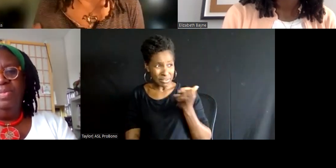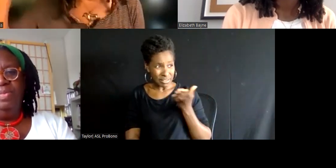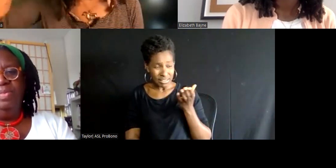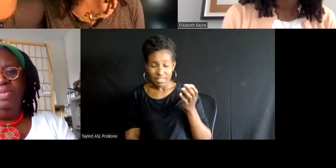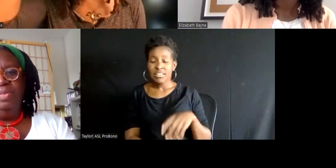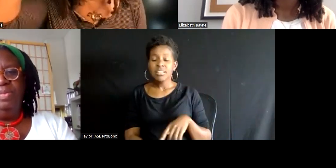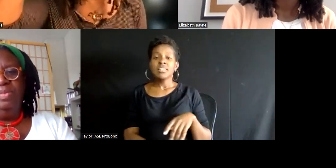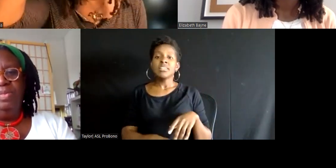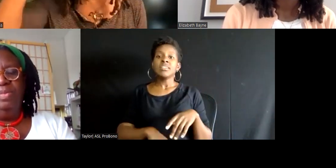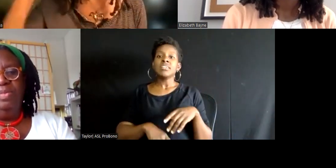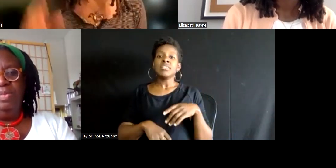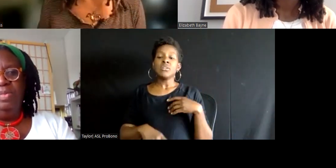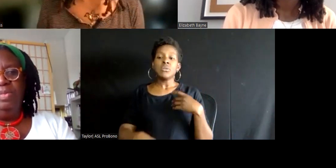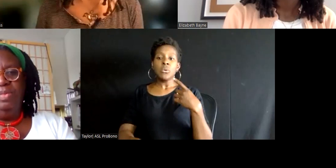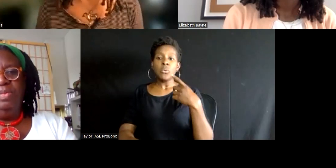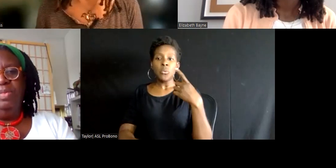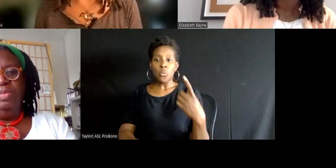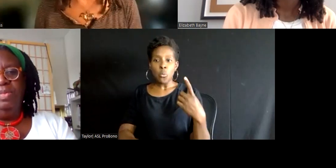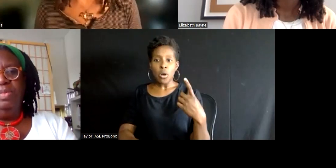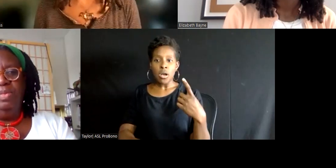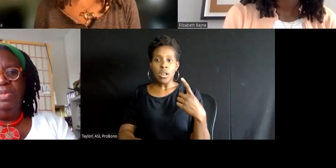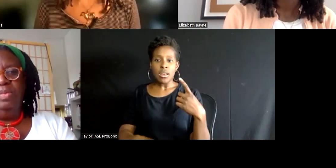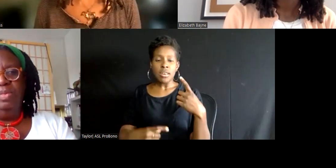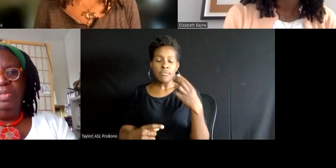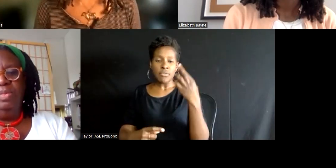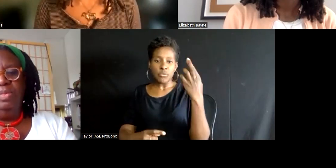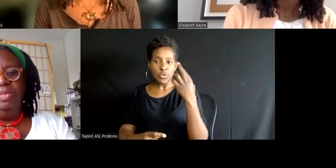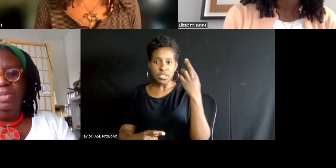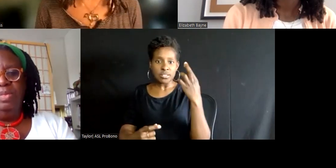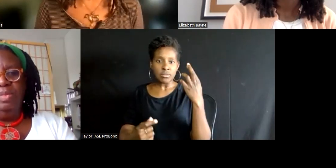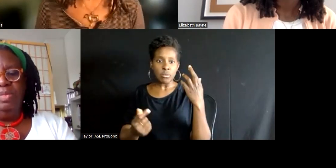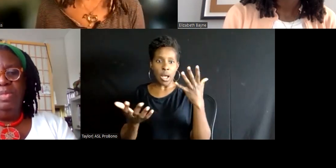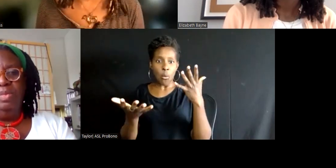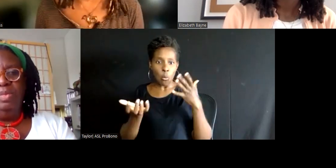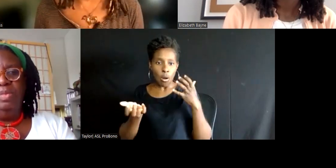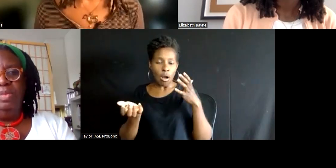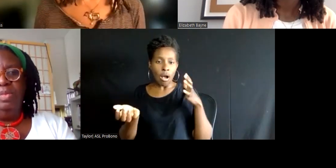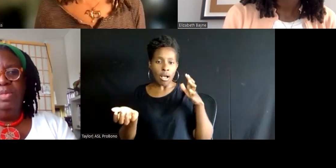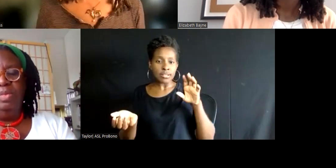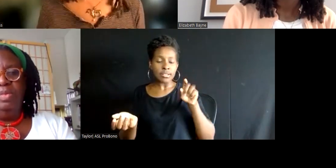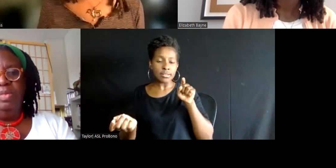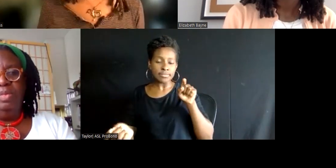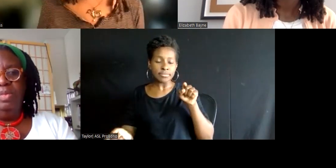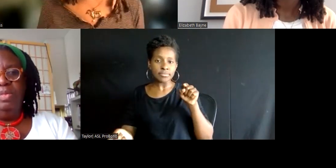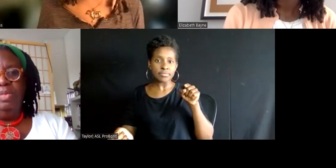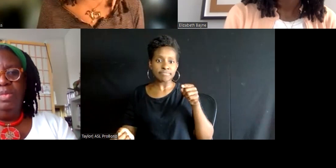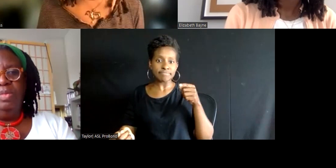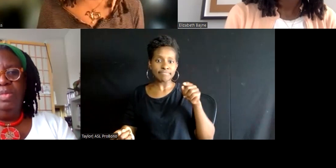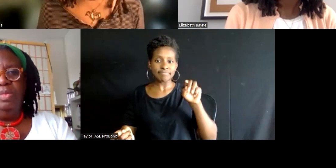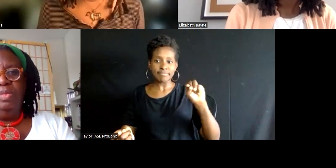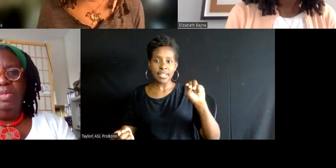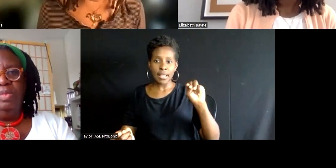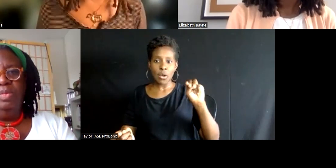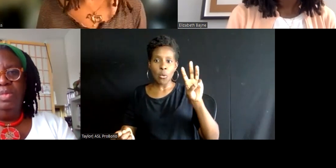of the issues, one of the reasons that I wanted Wilhelmina to tell her own story in this film was because